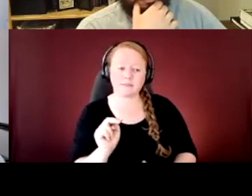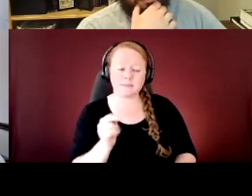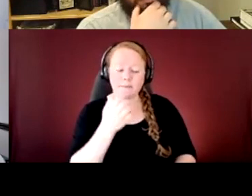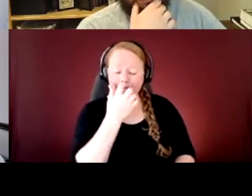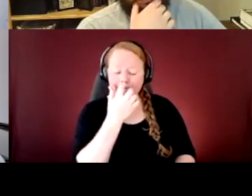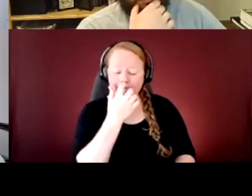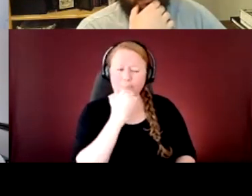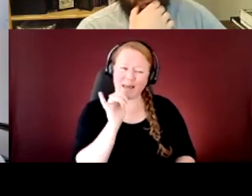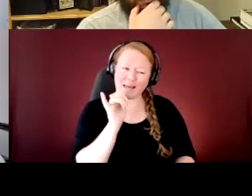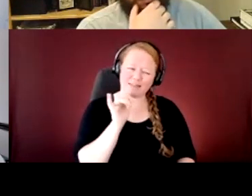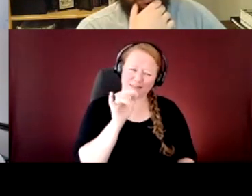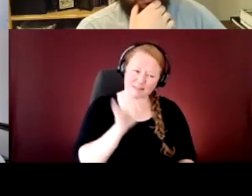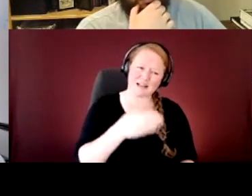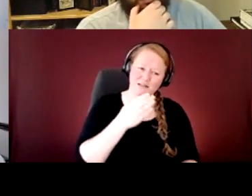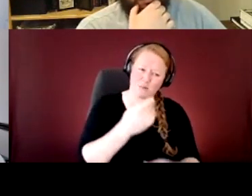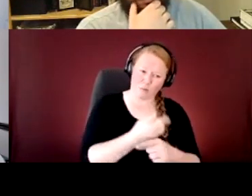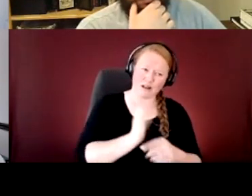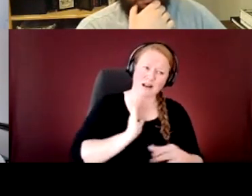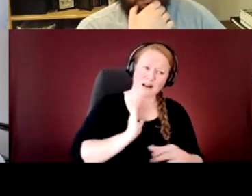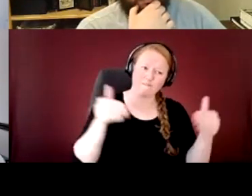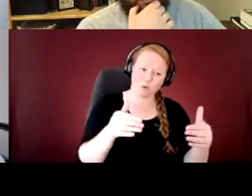appropriately where our focus is placed next.